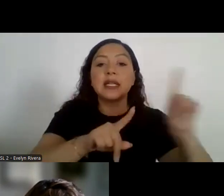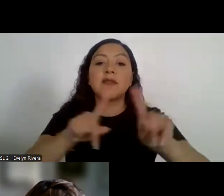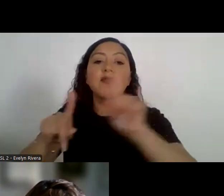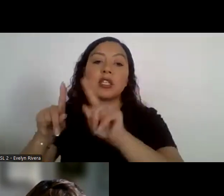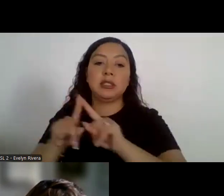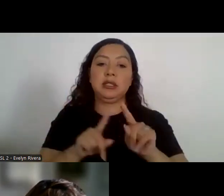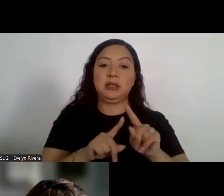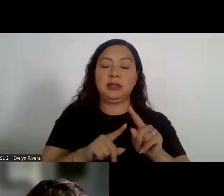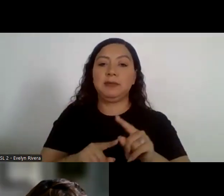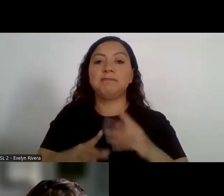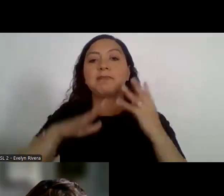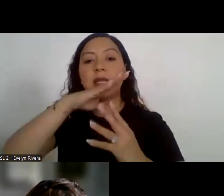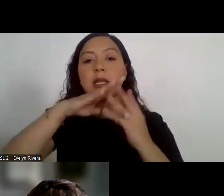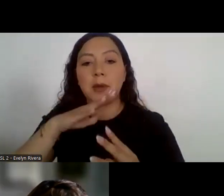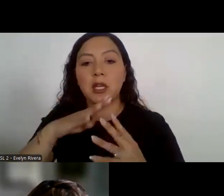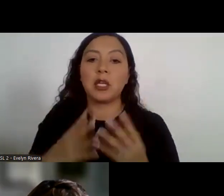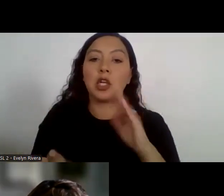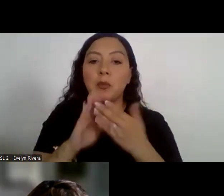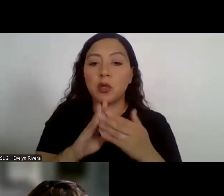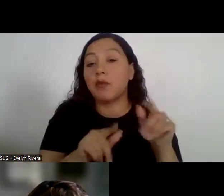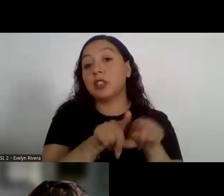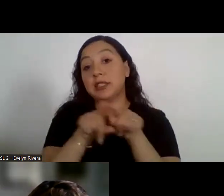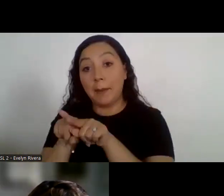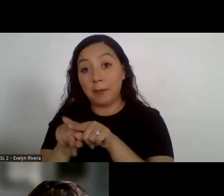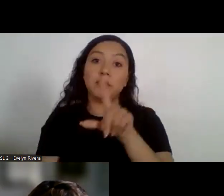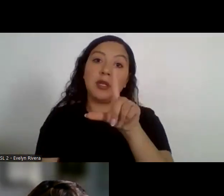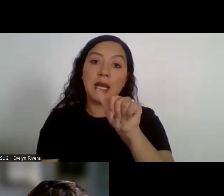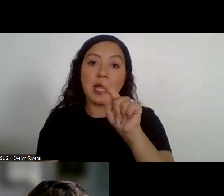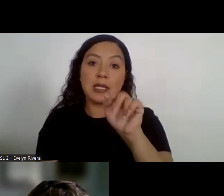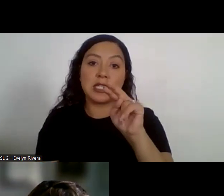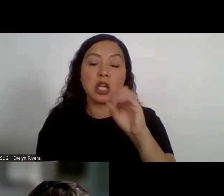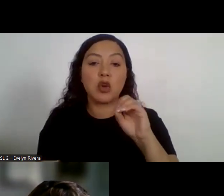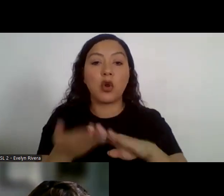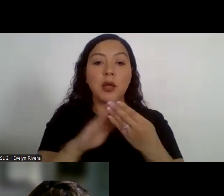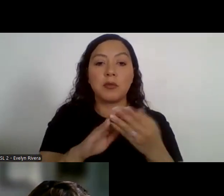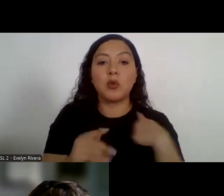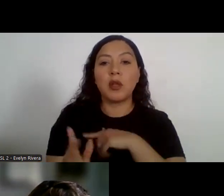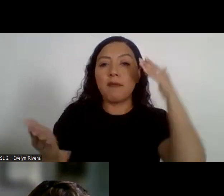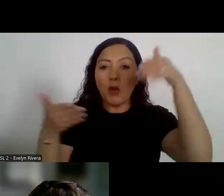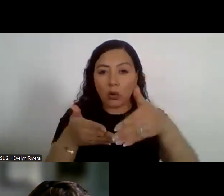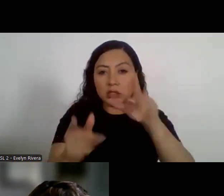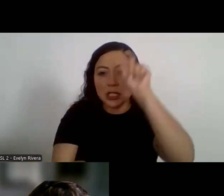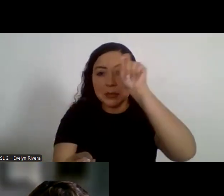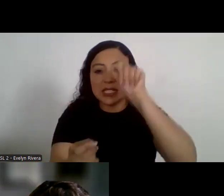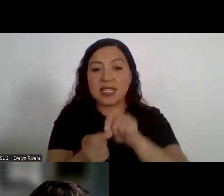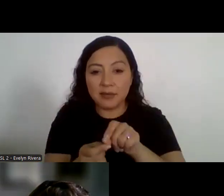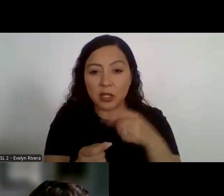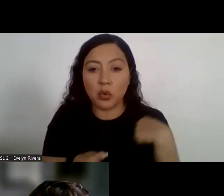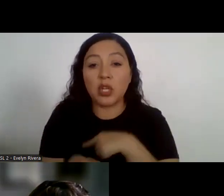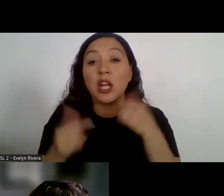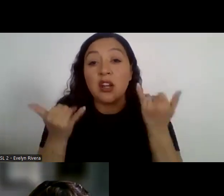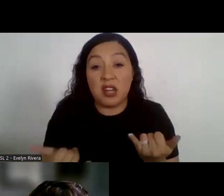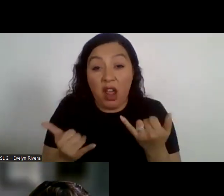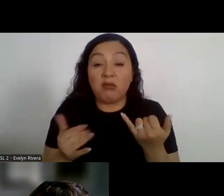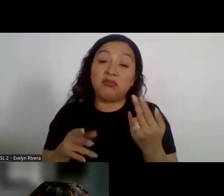community, more, kind of focused on specific communities. And we're currently in our data looking at